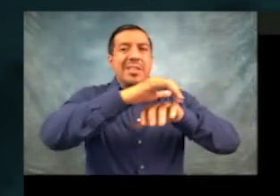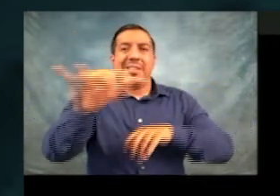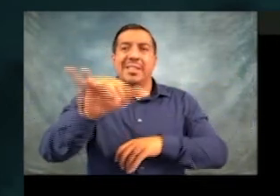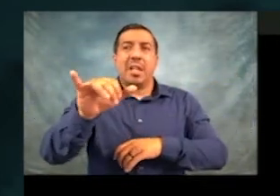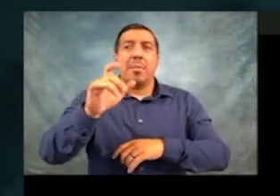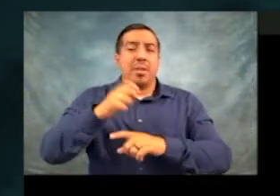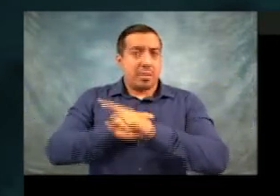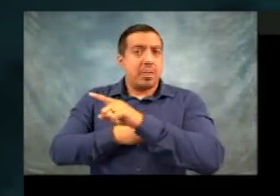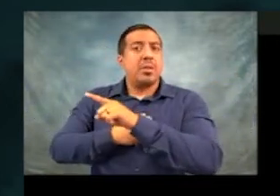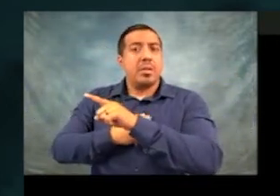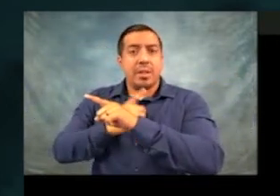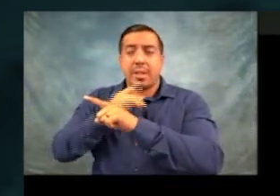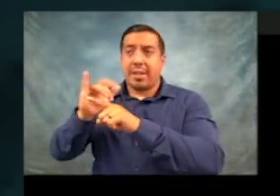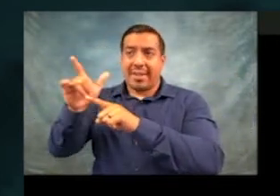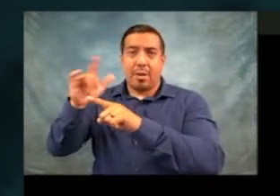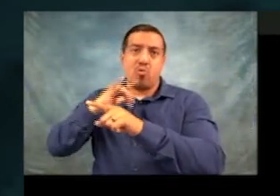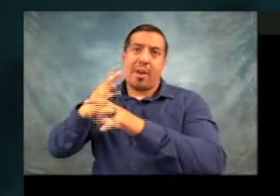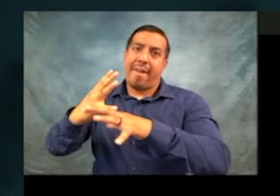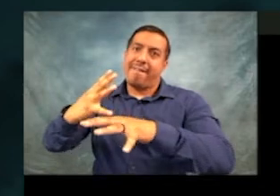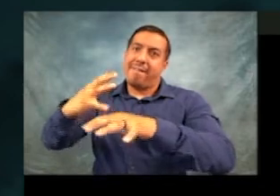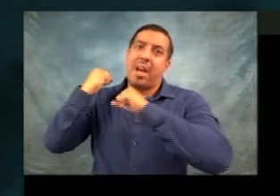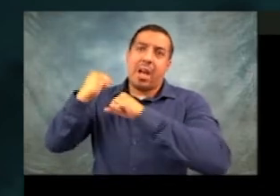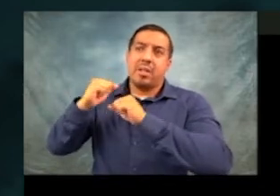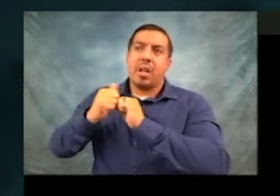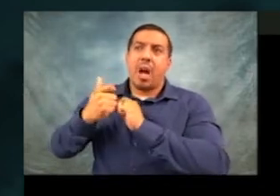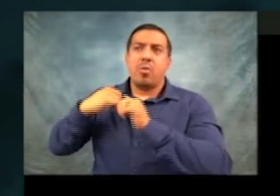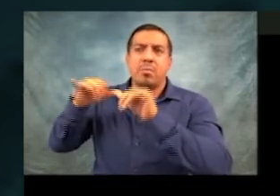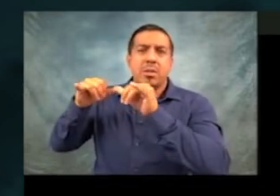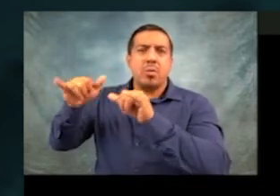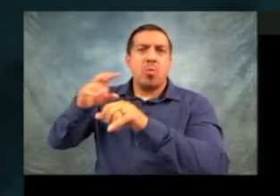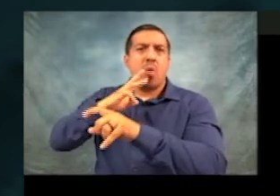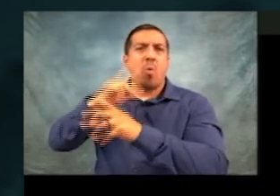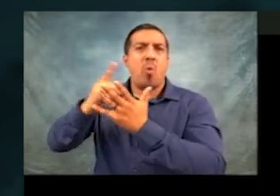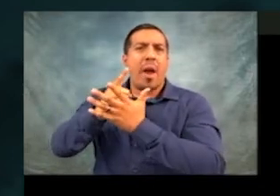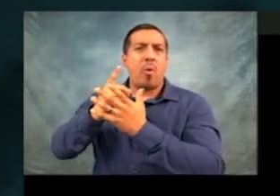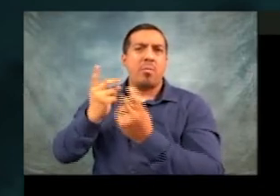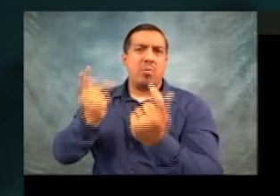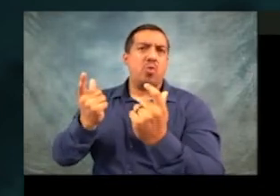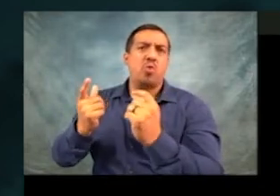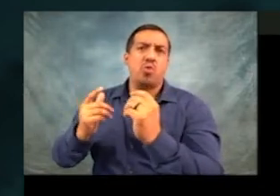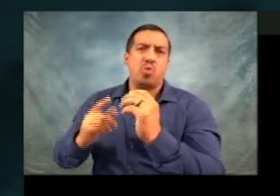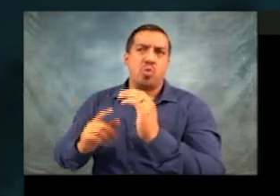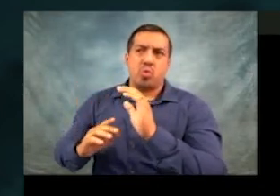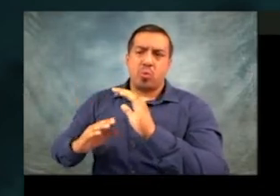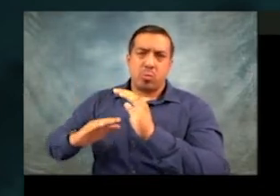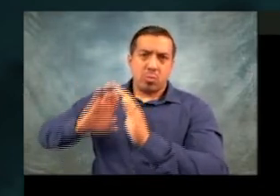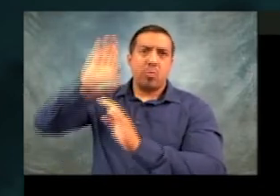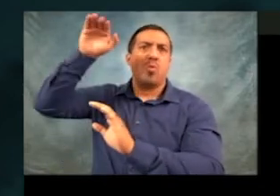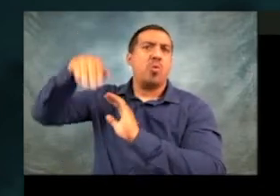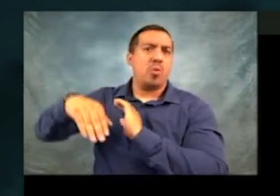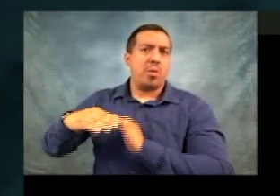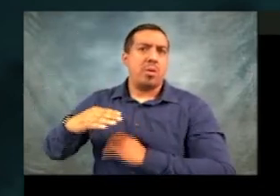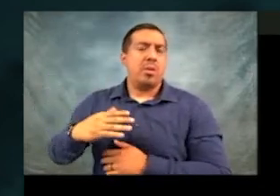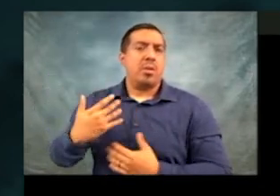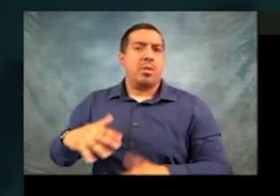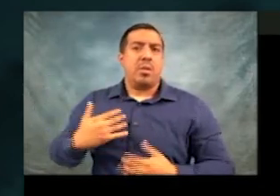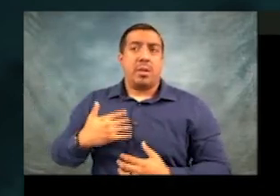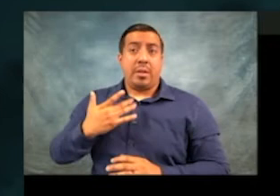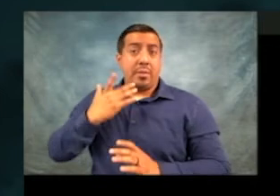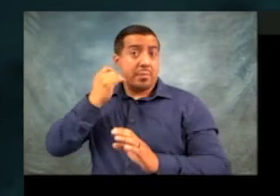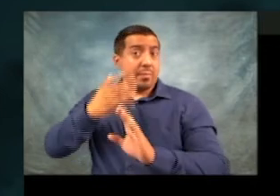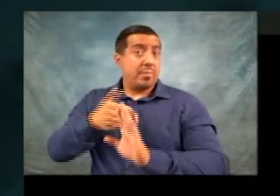the fastest I've ever seen a water rise, measured at least, in my time as head of storm